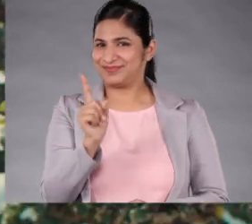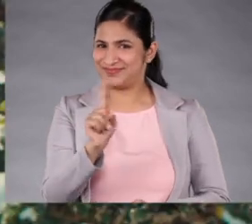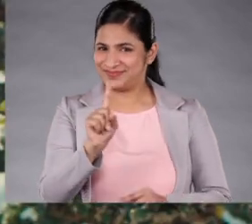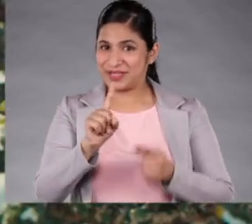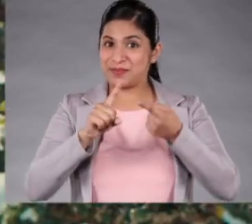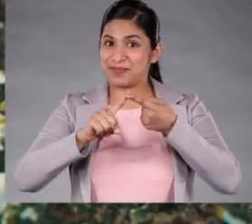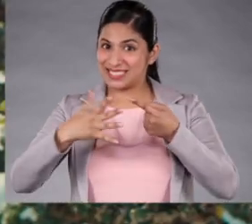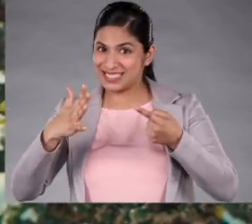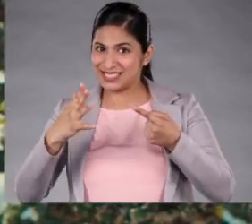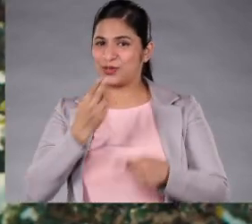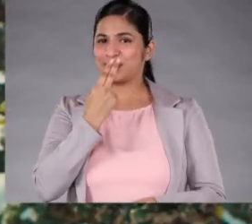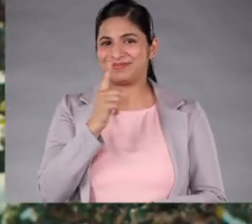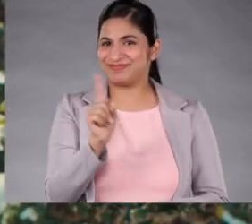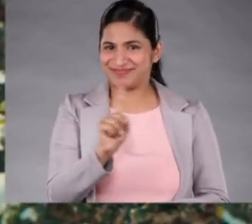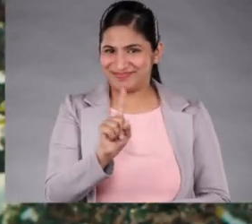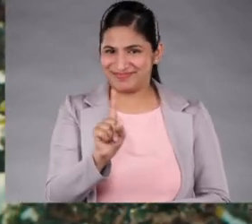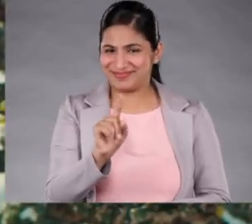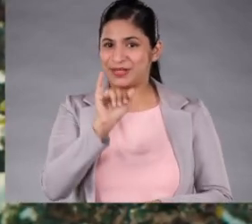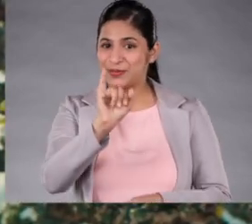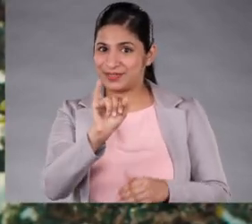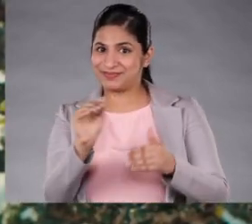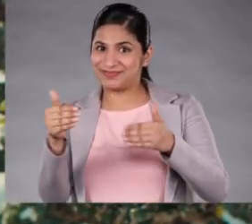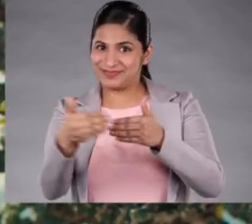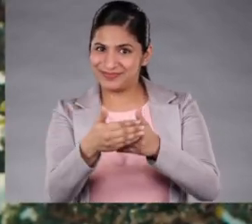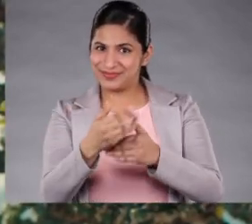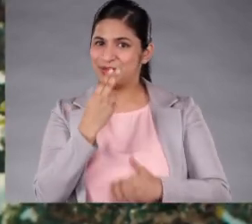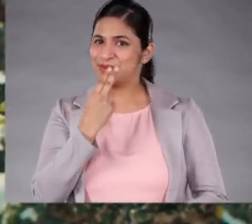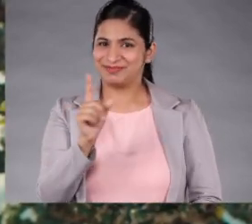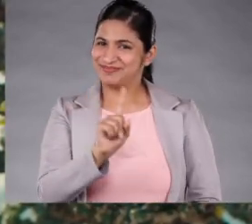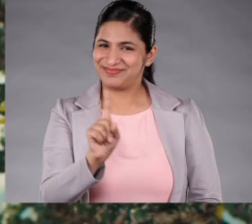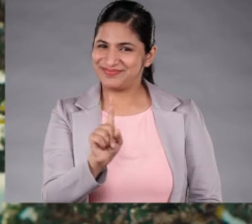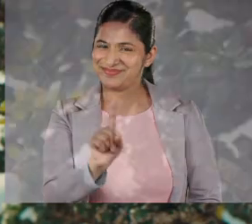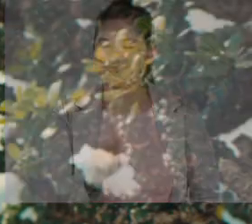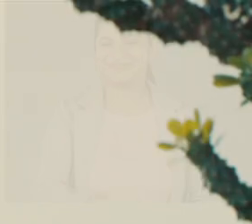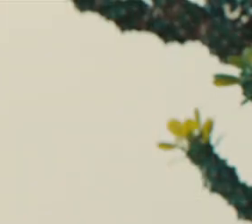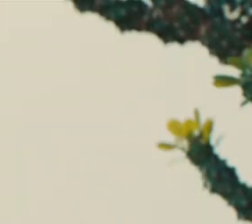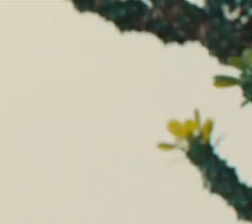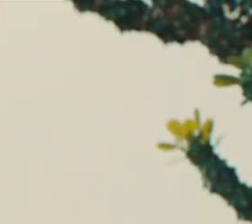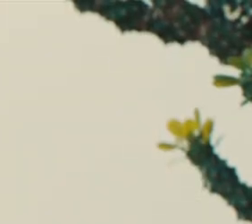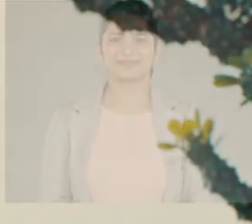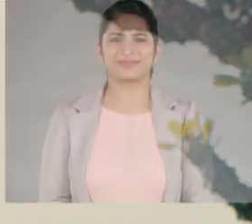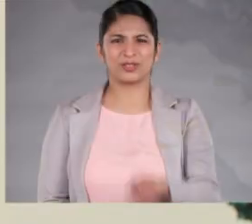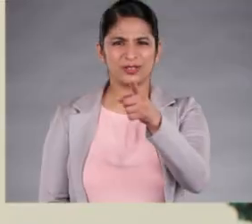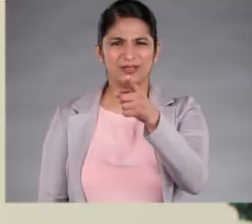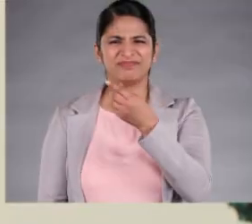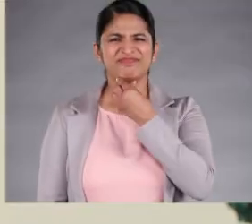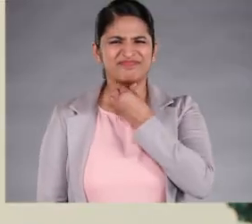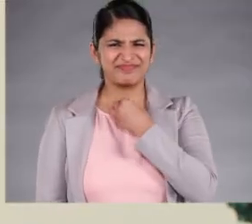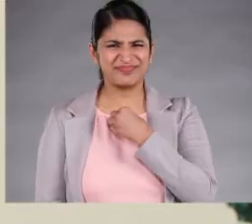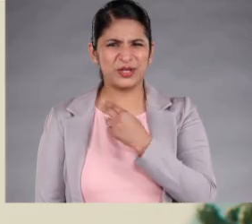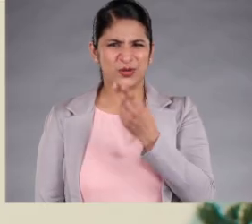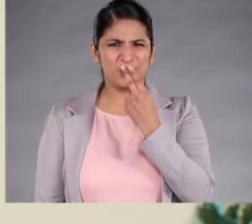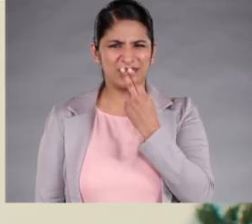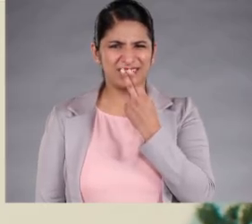flight. Charging and using of e-cigarettes is also prohibited throughout the aircraft, including the lavatories. You can resist the urge by stretching a